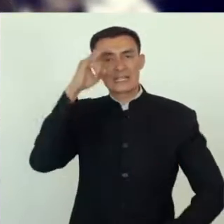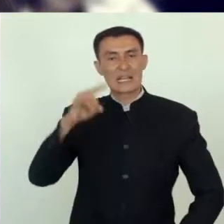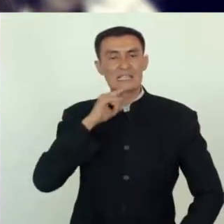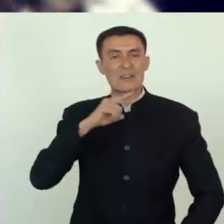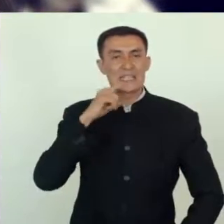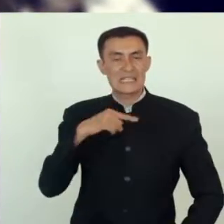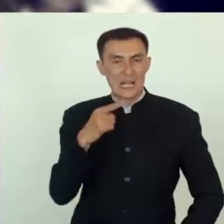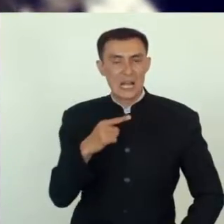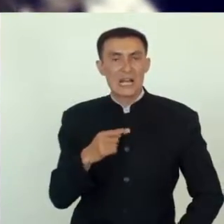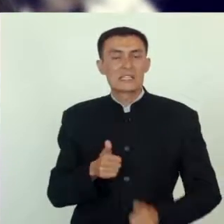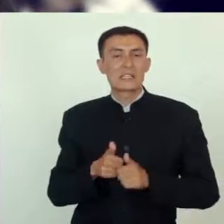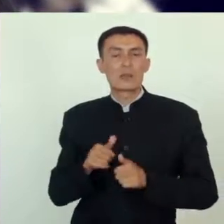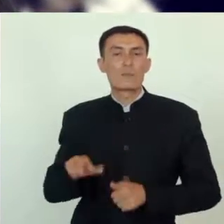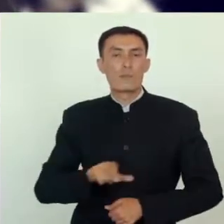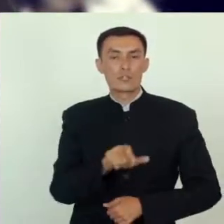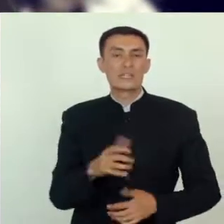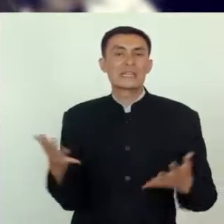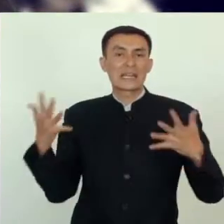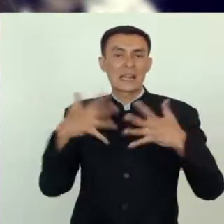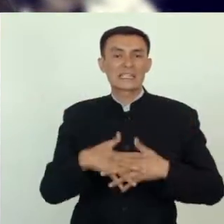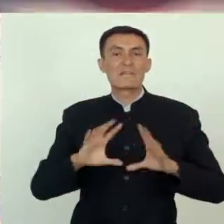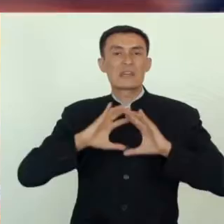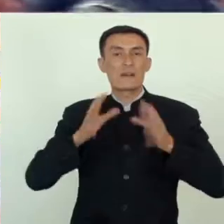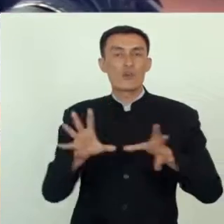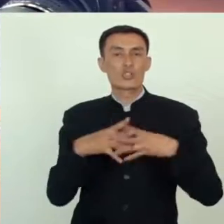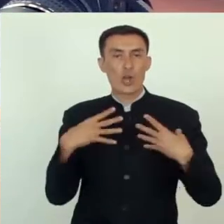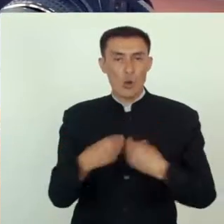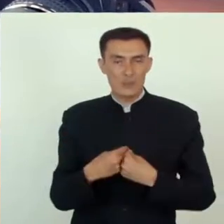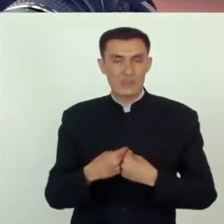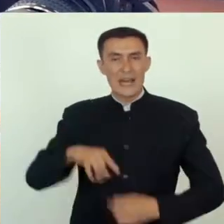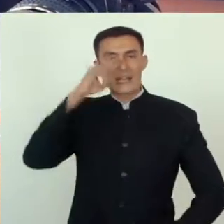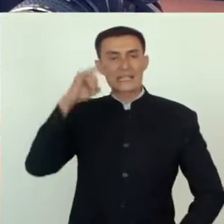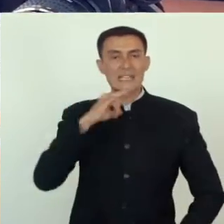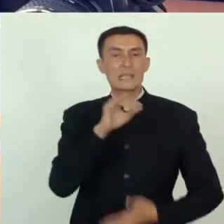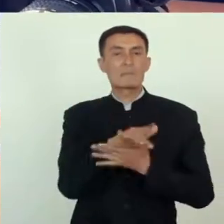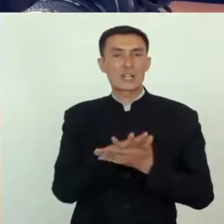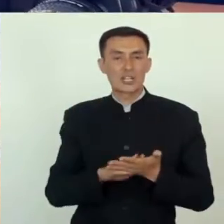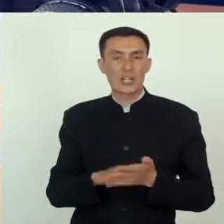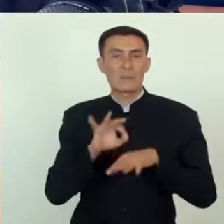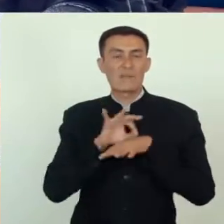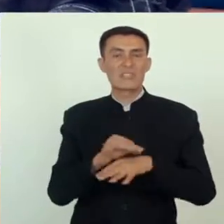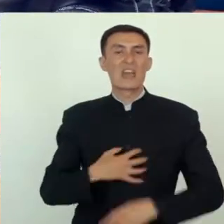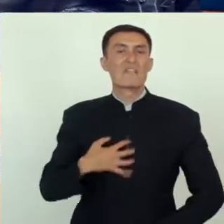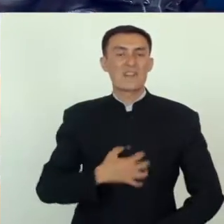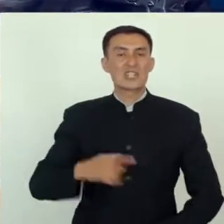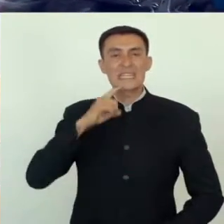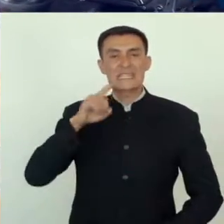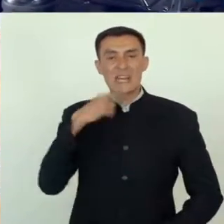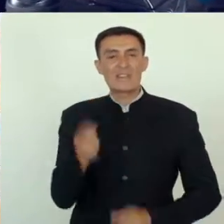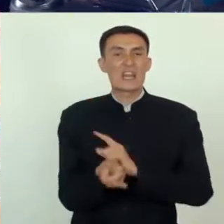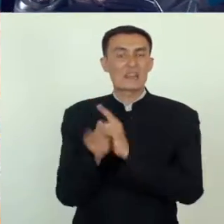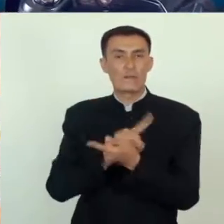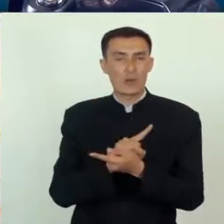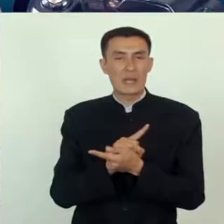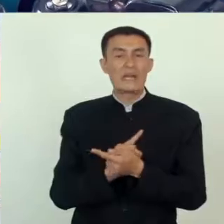path of active integration into the world community, Kazakhstan continues to make important language reforms. Thus, the next stage will be